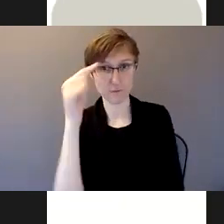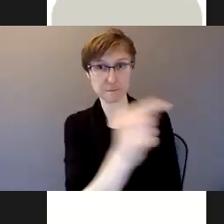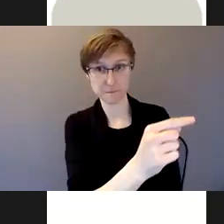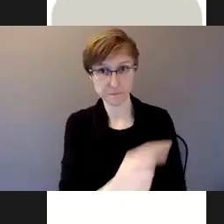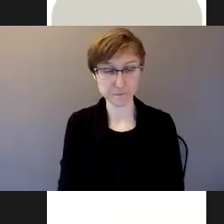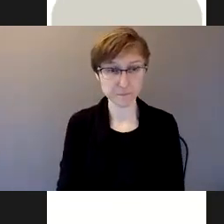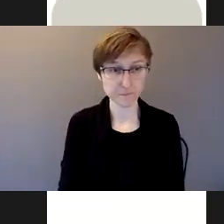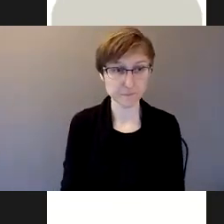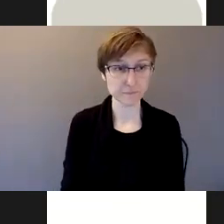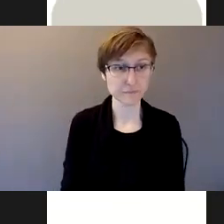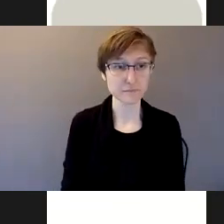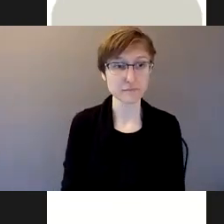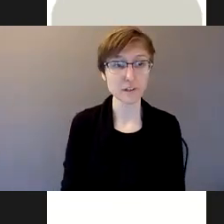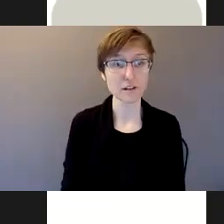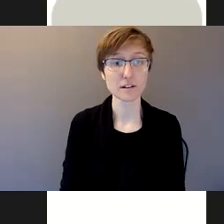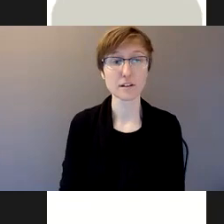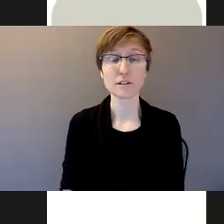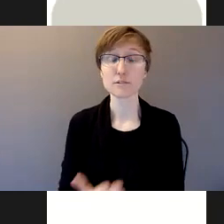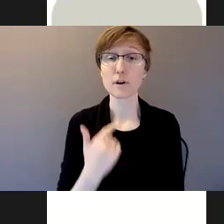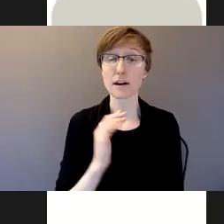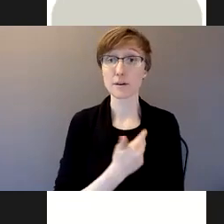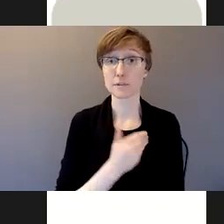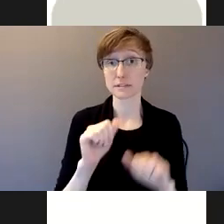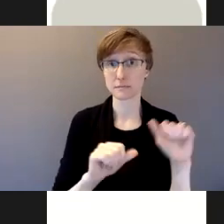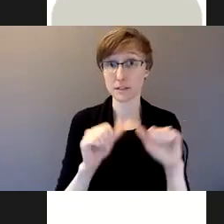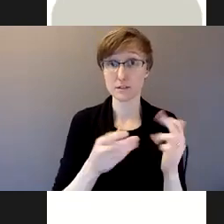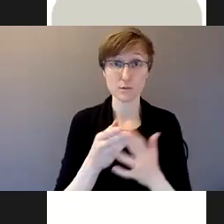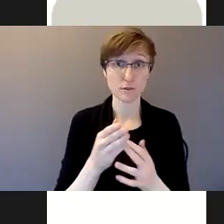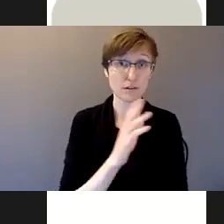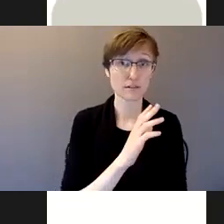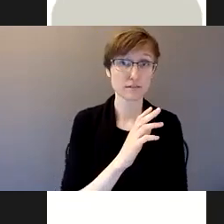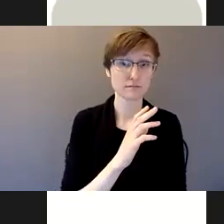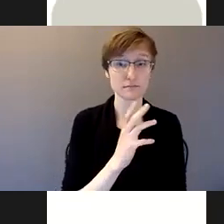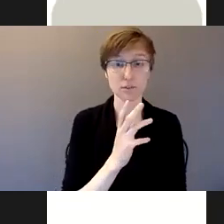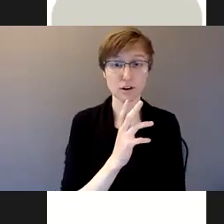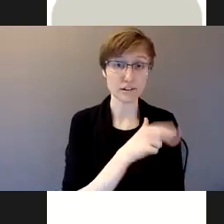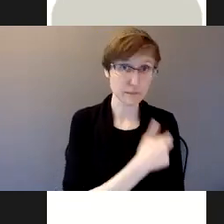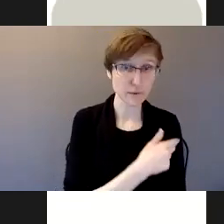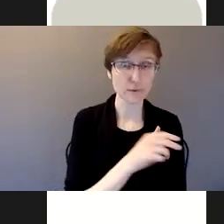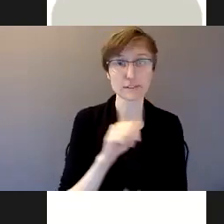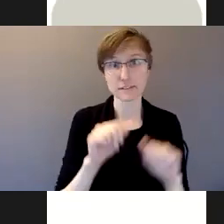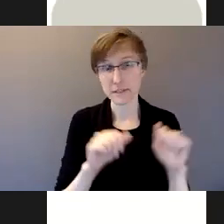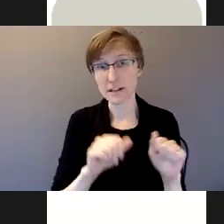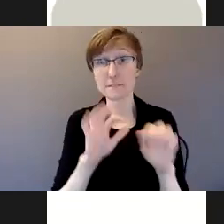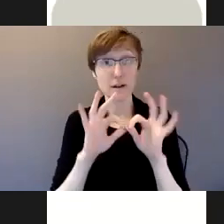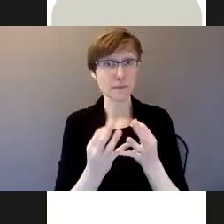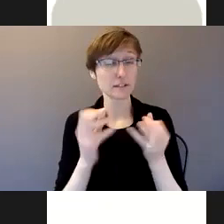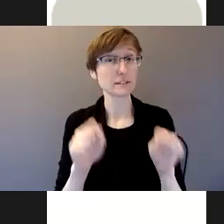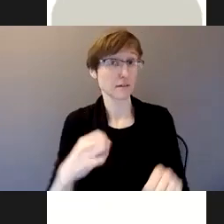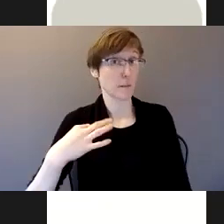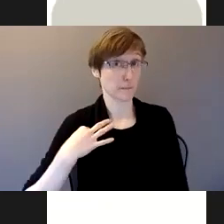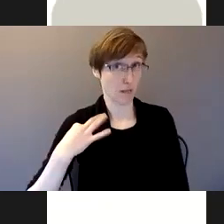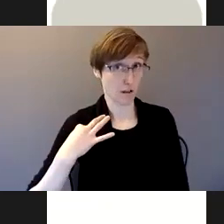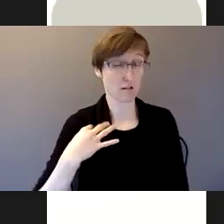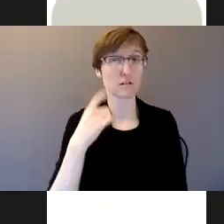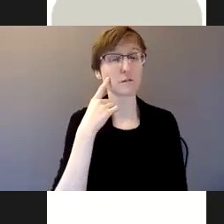through the hospital or through the assessment, then family members can apply to replace us. Applying doesn't mean that they will become the guardian. There are